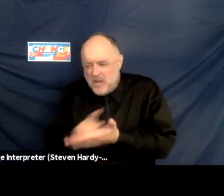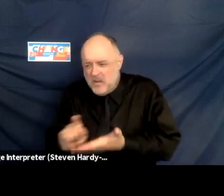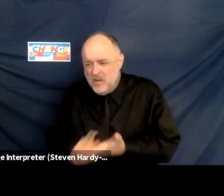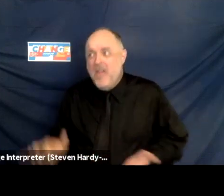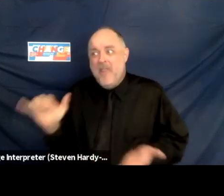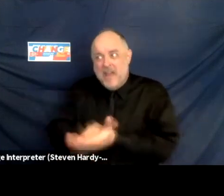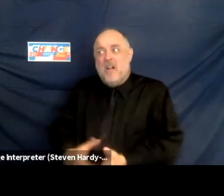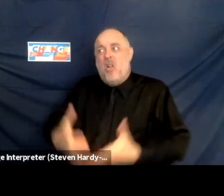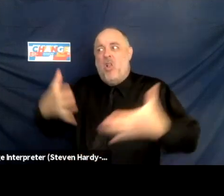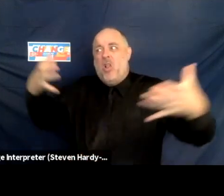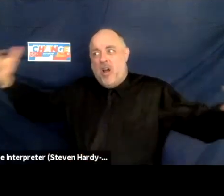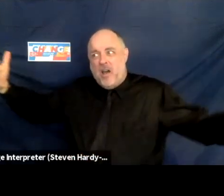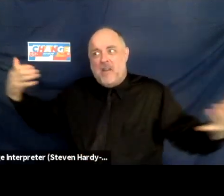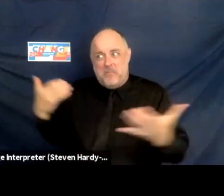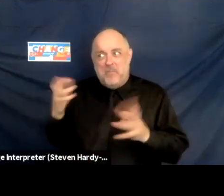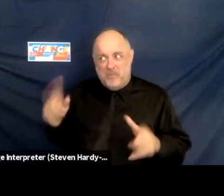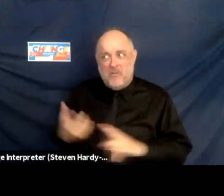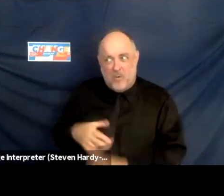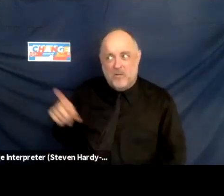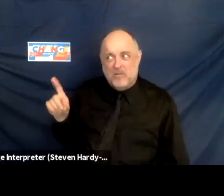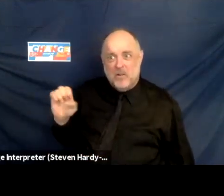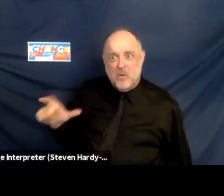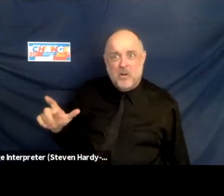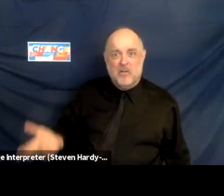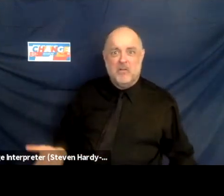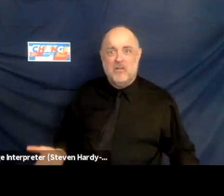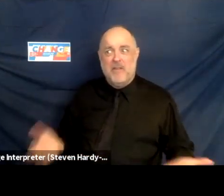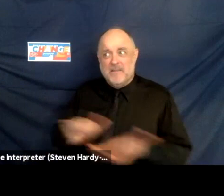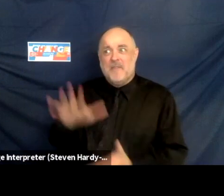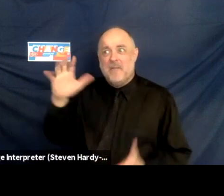lot of people for a little state like Delaware. That's 5,000 people who are not driving cars